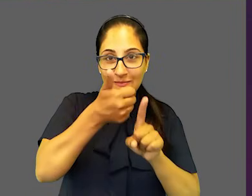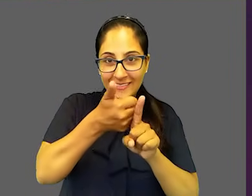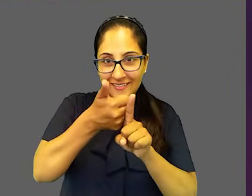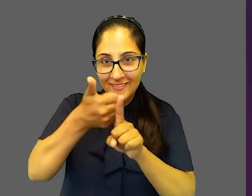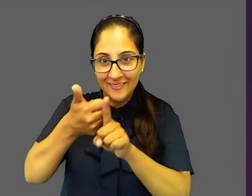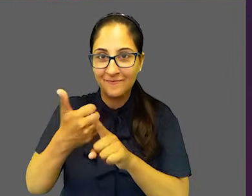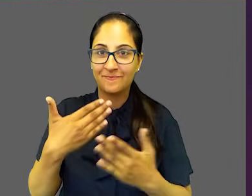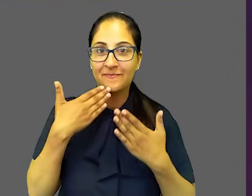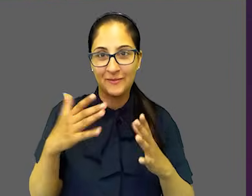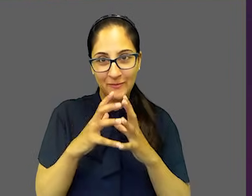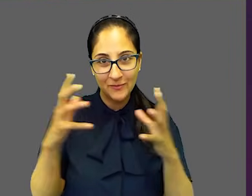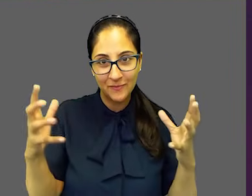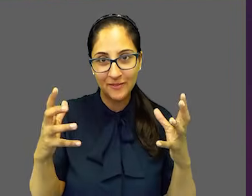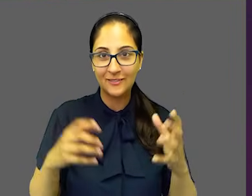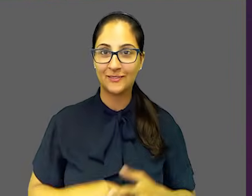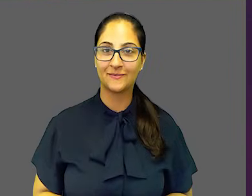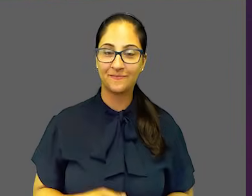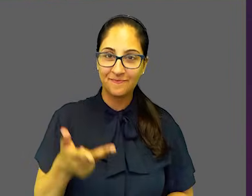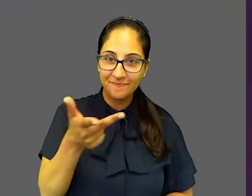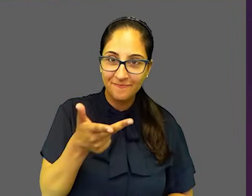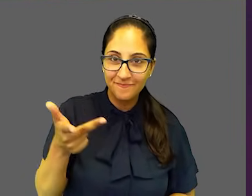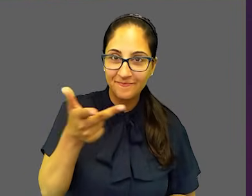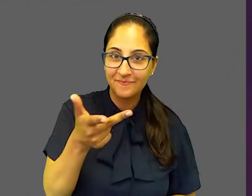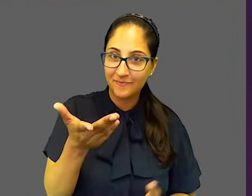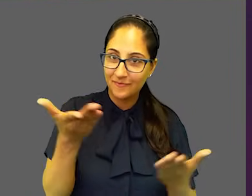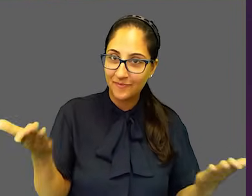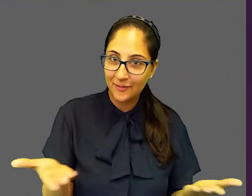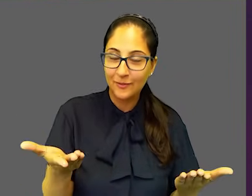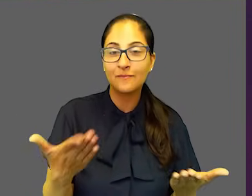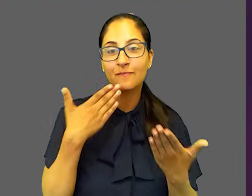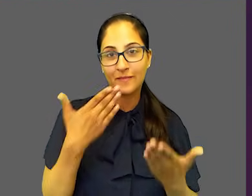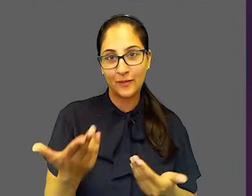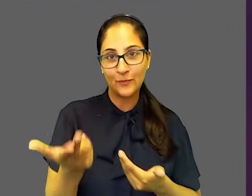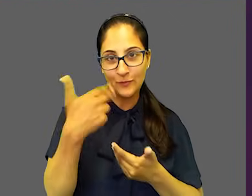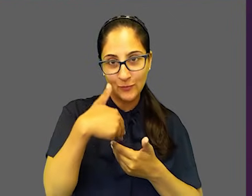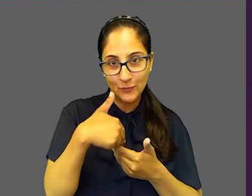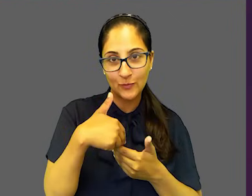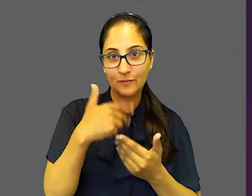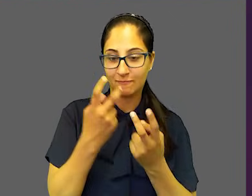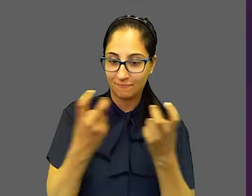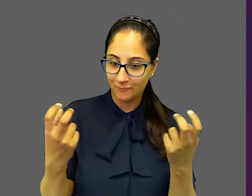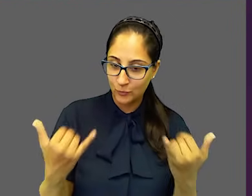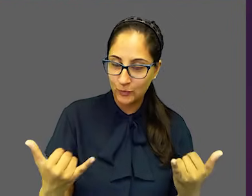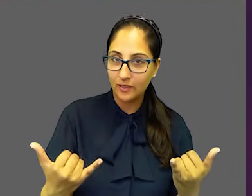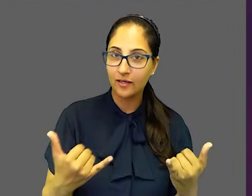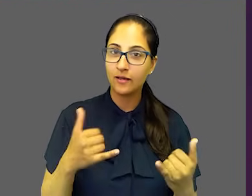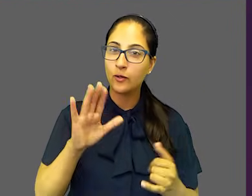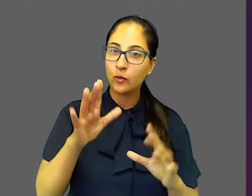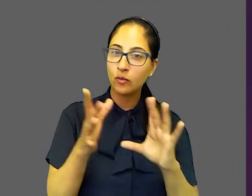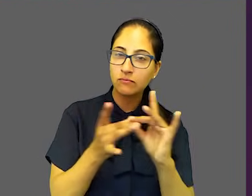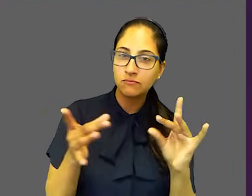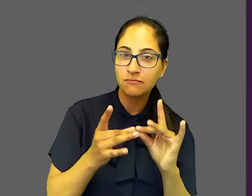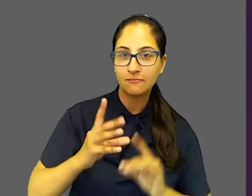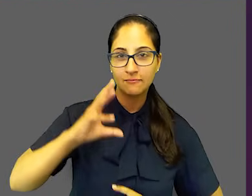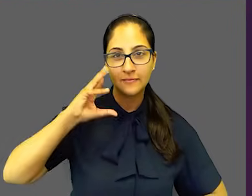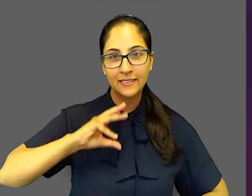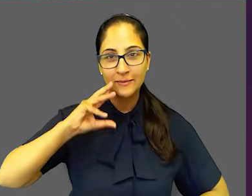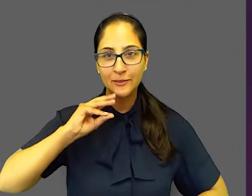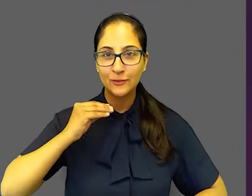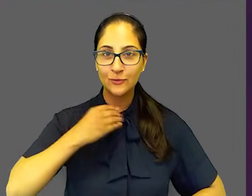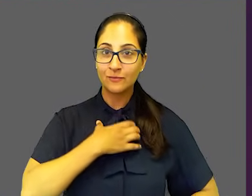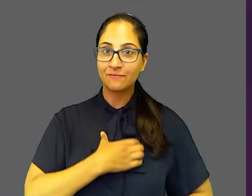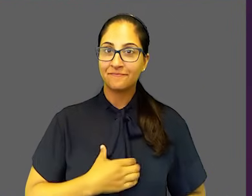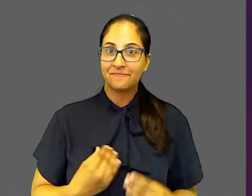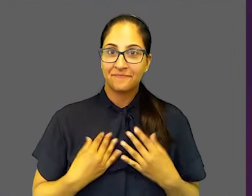you, Fatima, Mejgan, Fayaz. Thank you for taking the time for sharing your passion, your experiences with